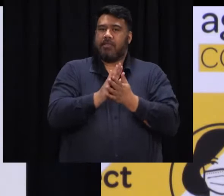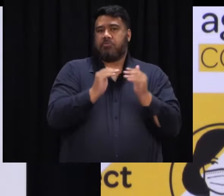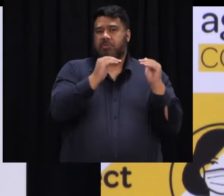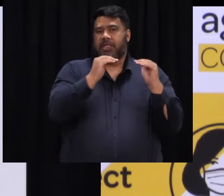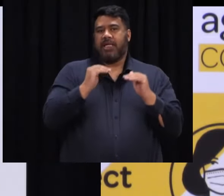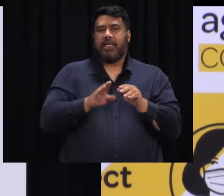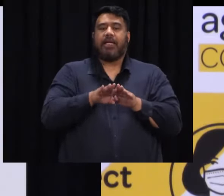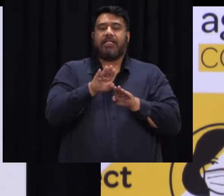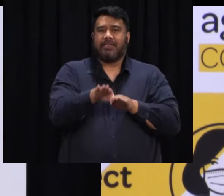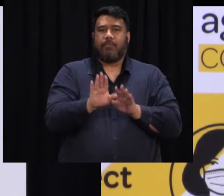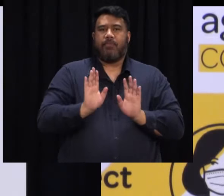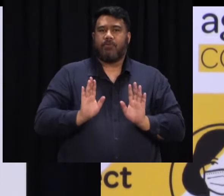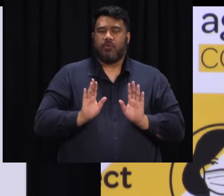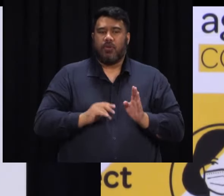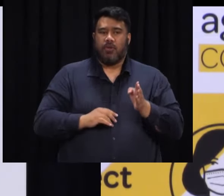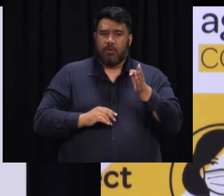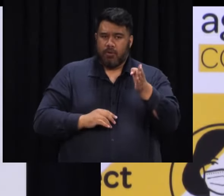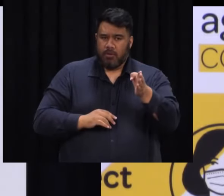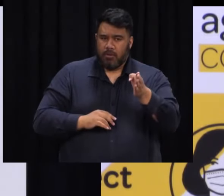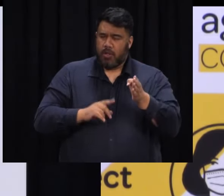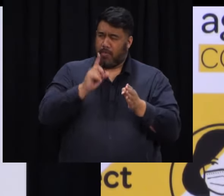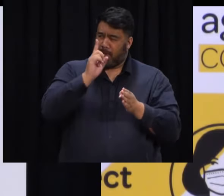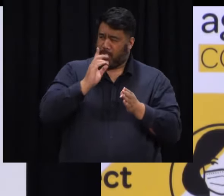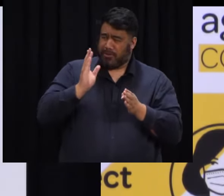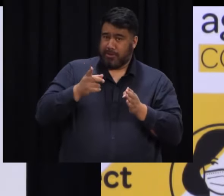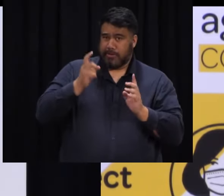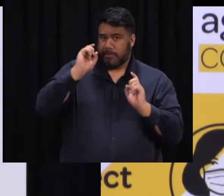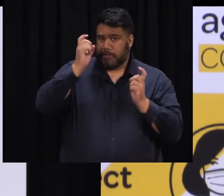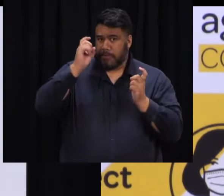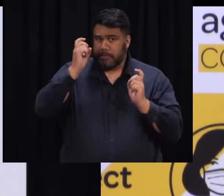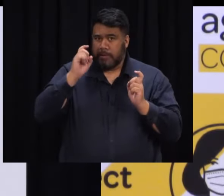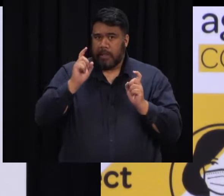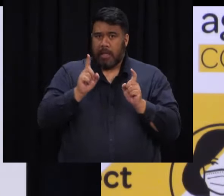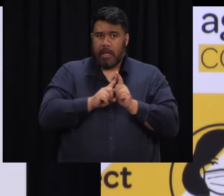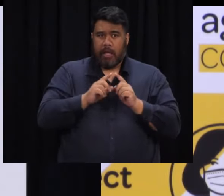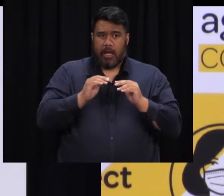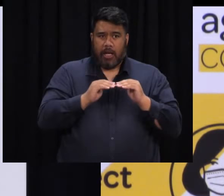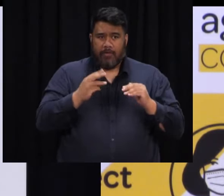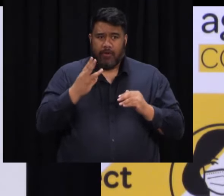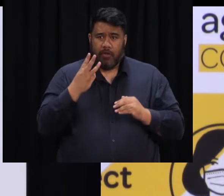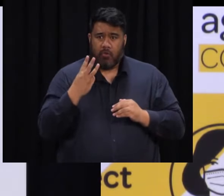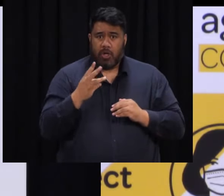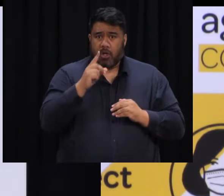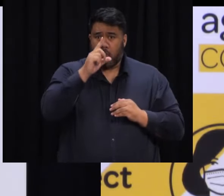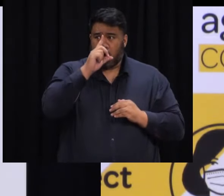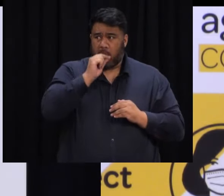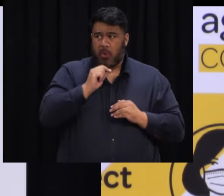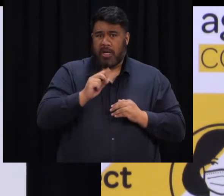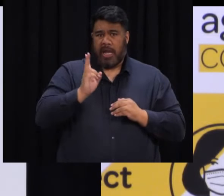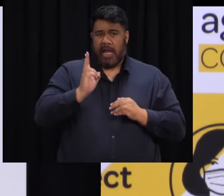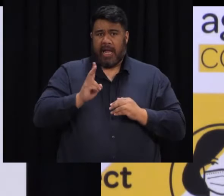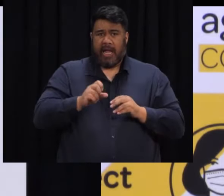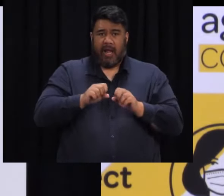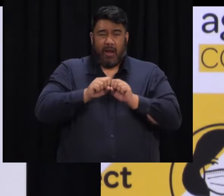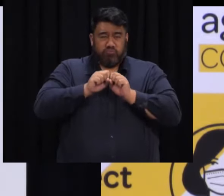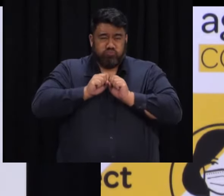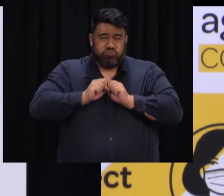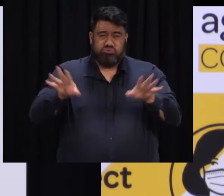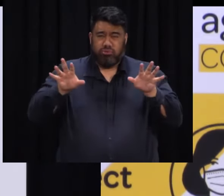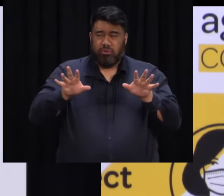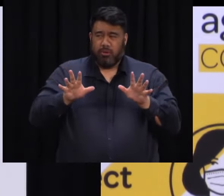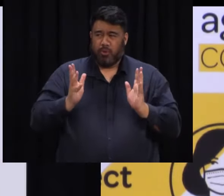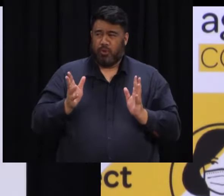restrictions in level 3, people are still going to be concerned that the outbreak's going to potentially blow out under level 3. What assurances can you give, and can you